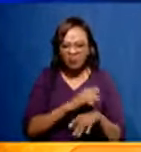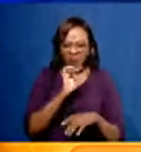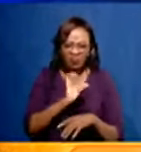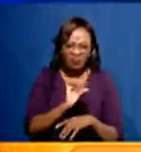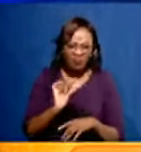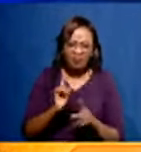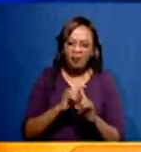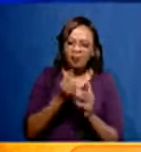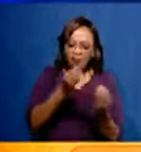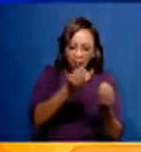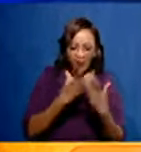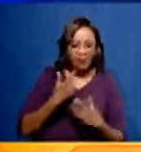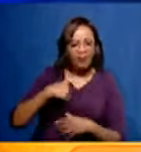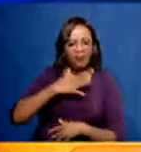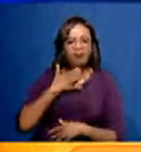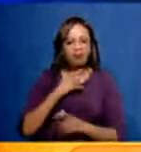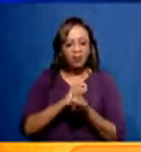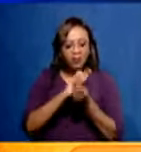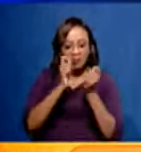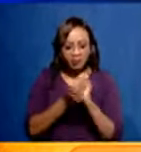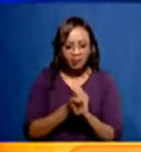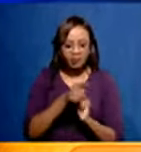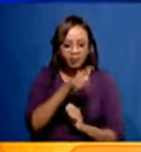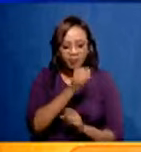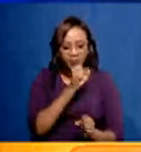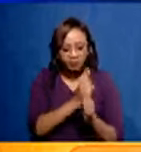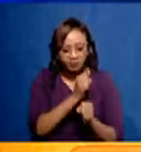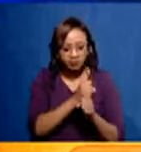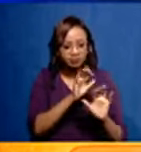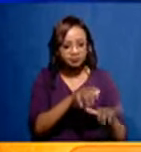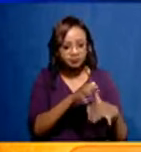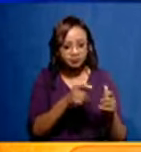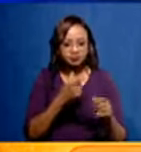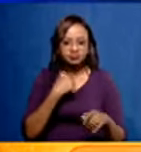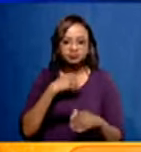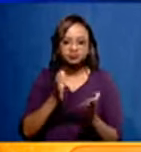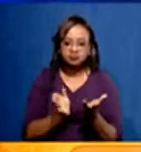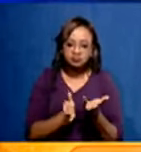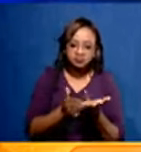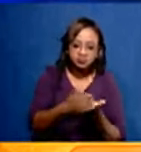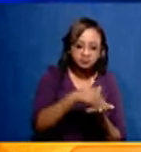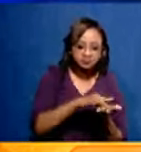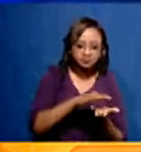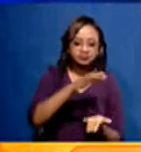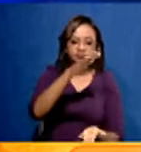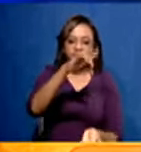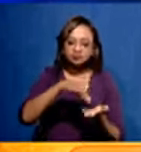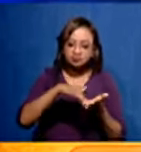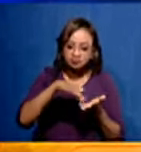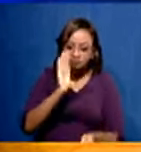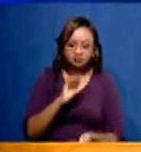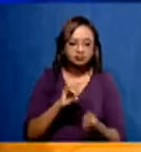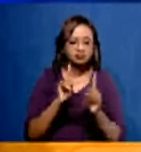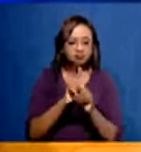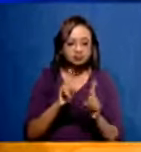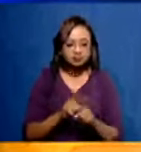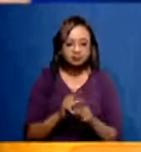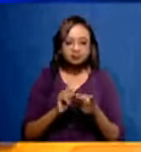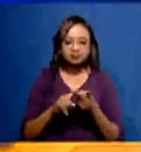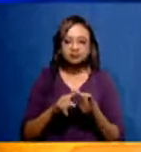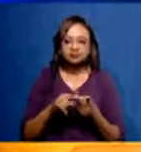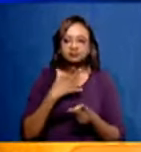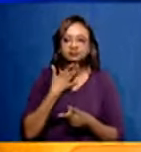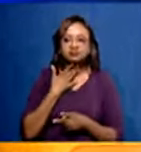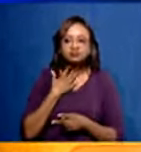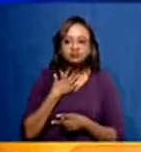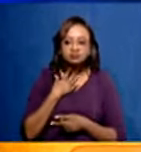want to transform our agricultural practices, have more produce coming from our land. But at the same time, we also want to suck the